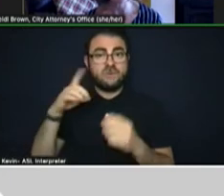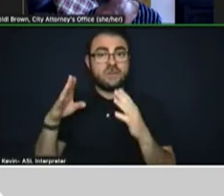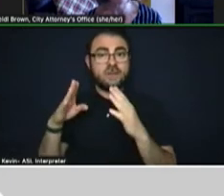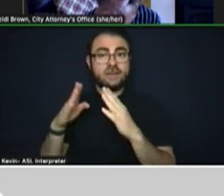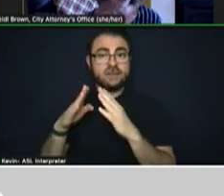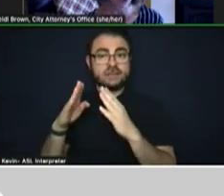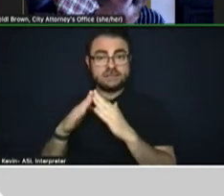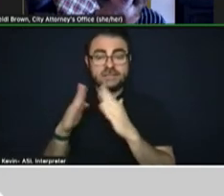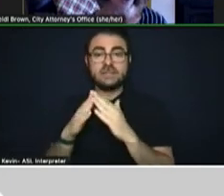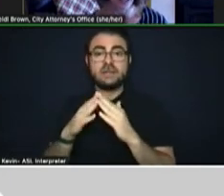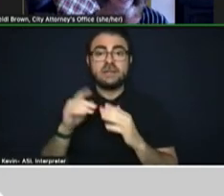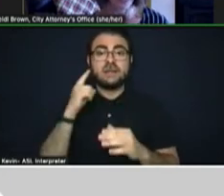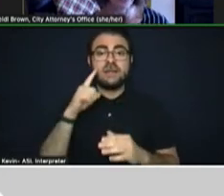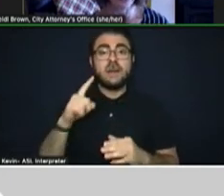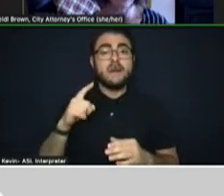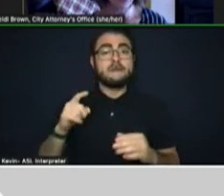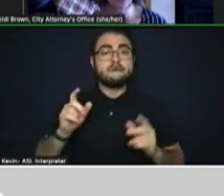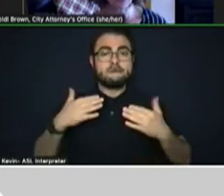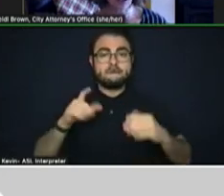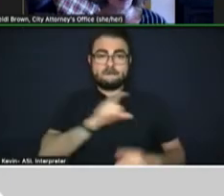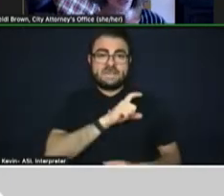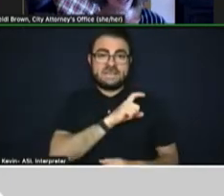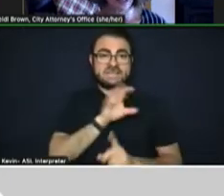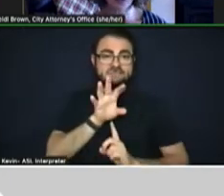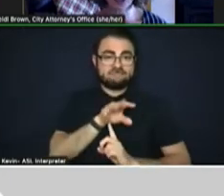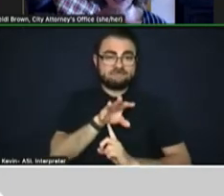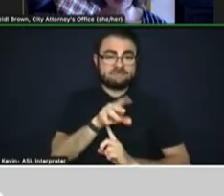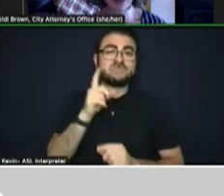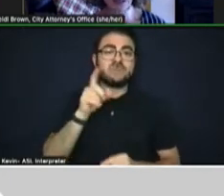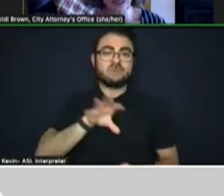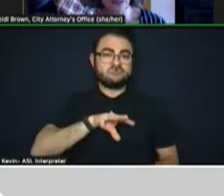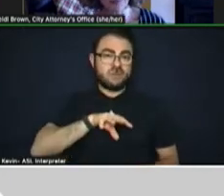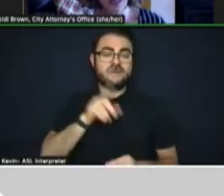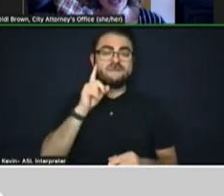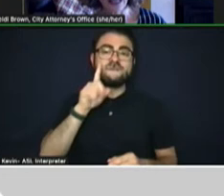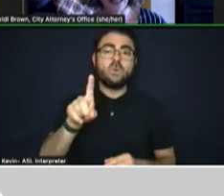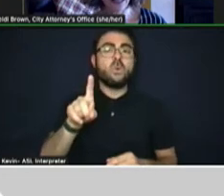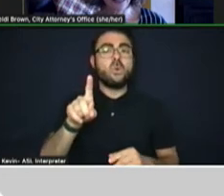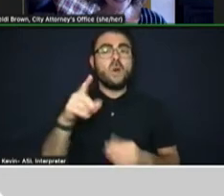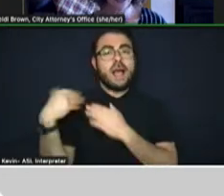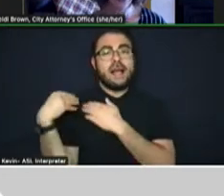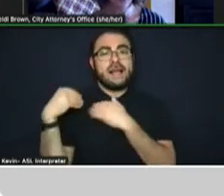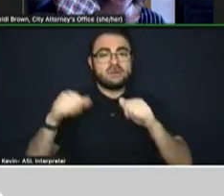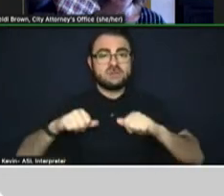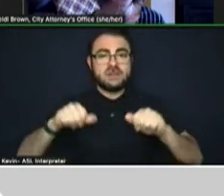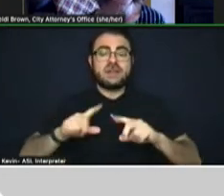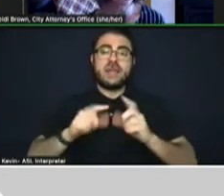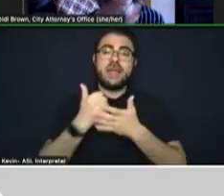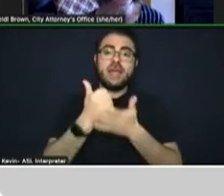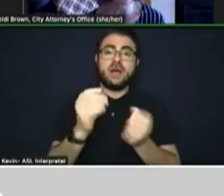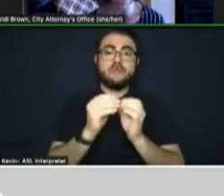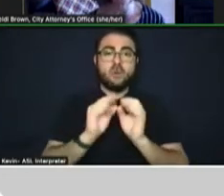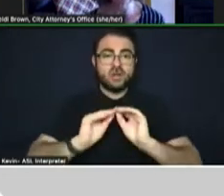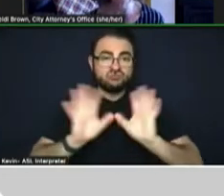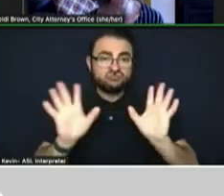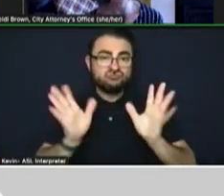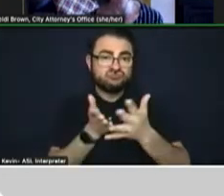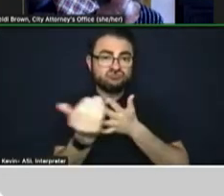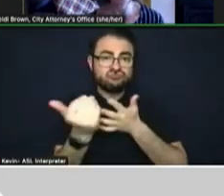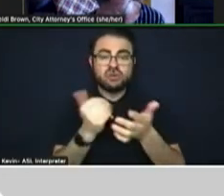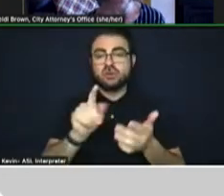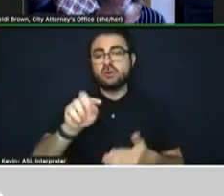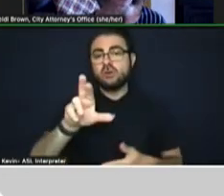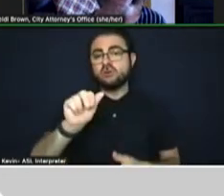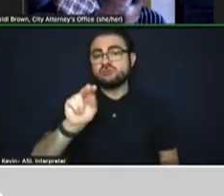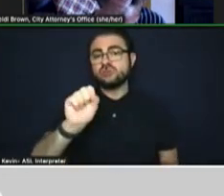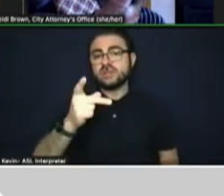are an accountability tool and that they really do help enhance transparency and increase understanding of interactions between